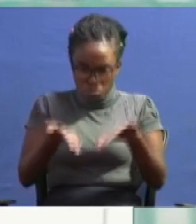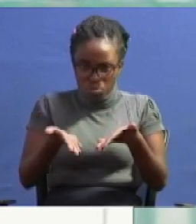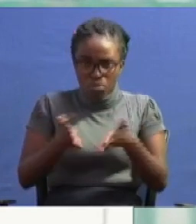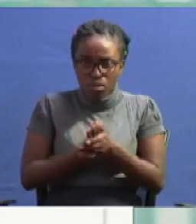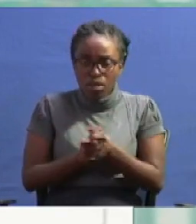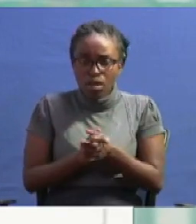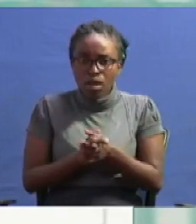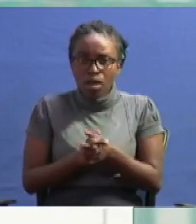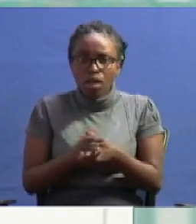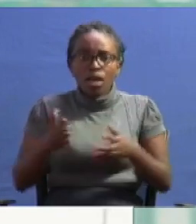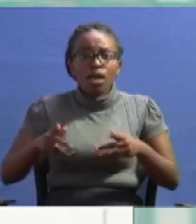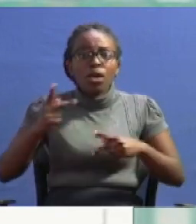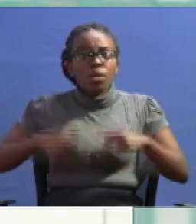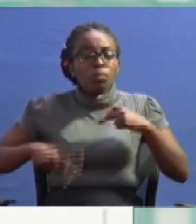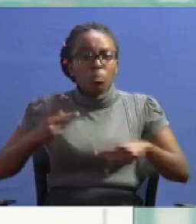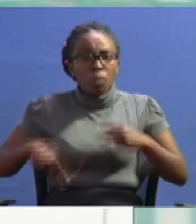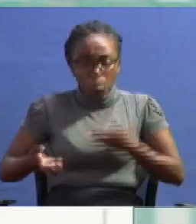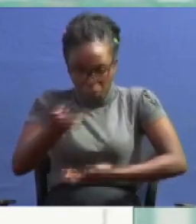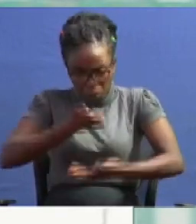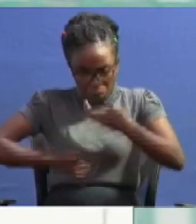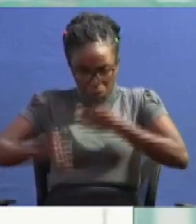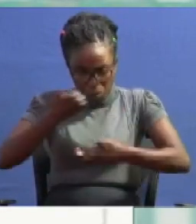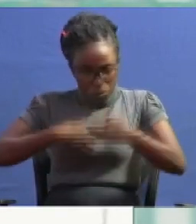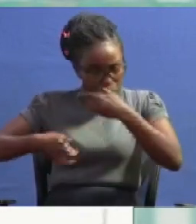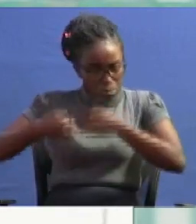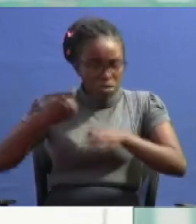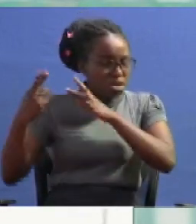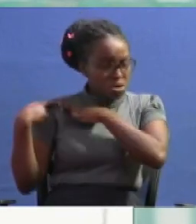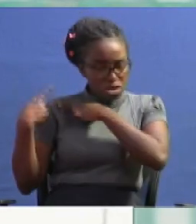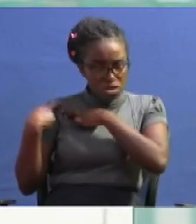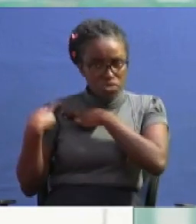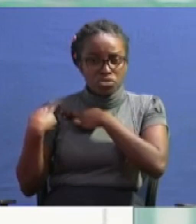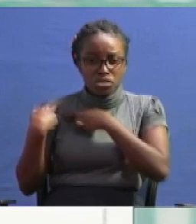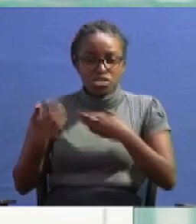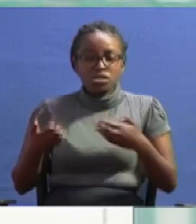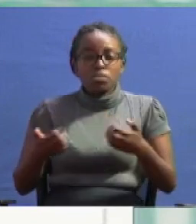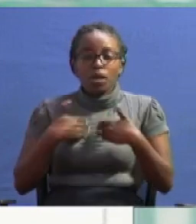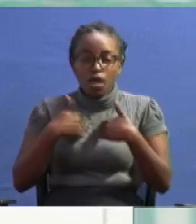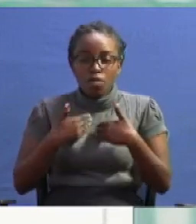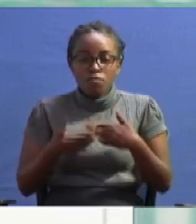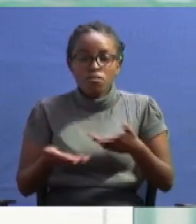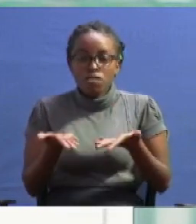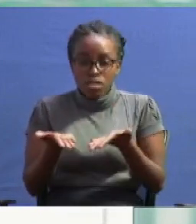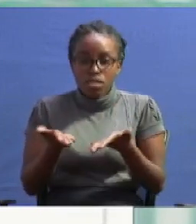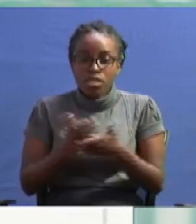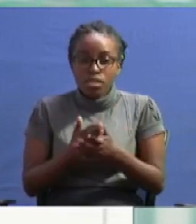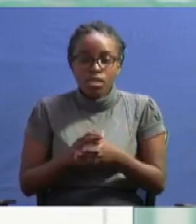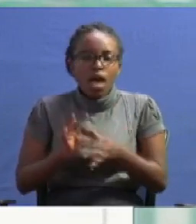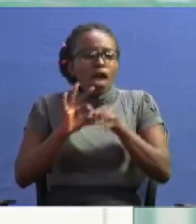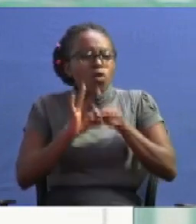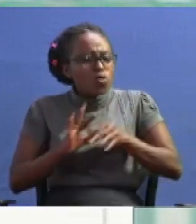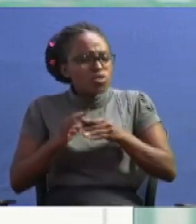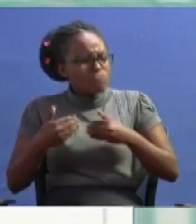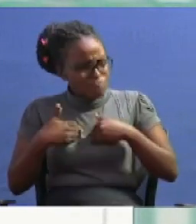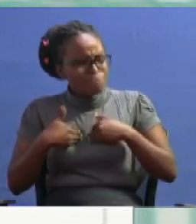people who have an economic relationship perceive an external enemy, they tend to unite. And this is the same thing that Gachagua